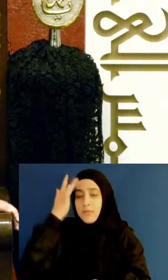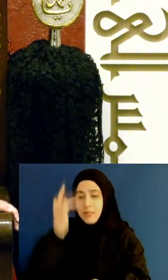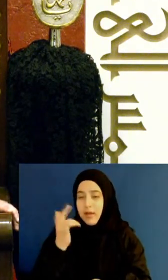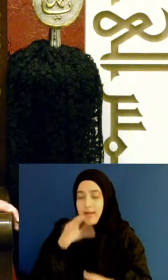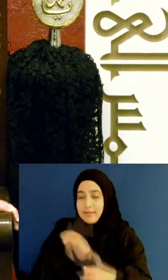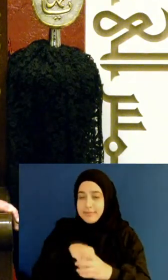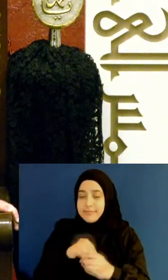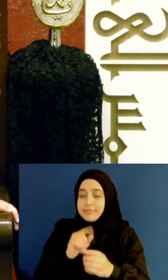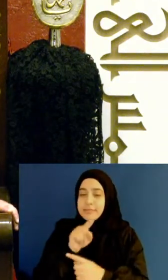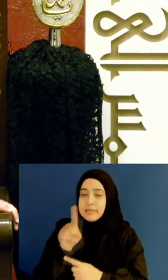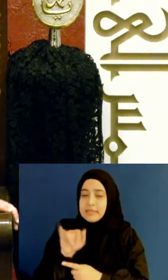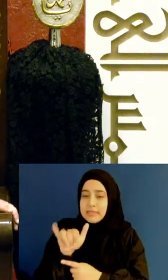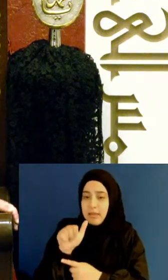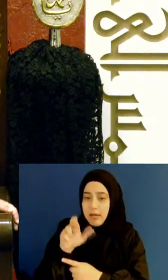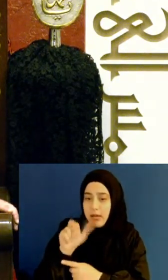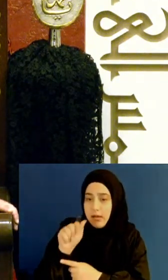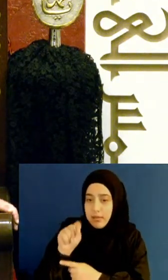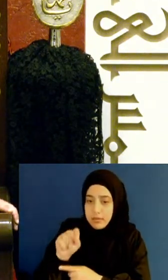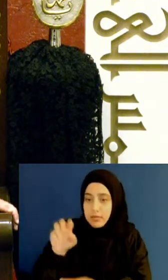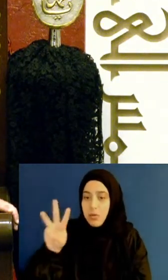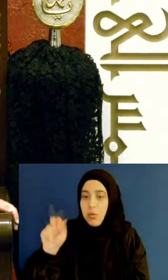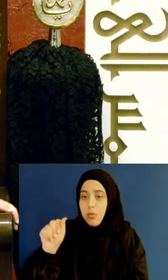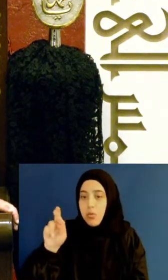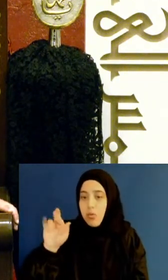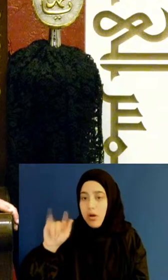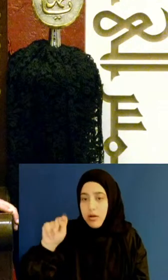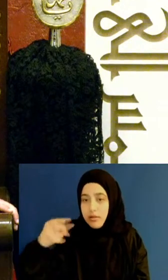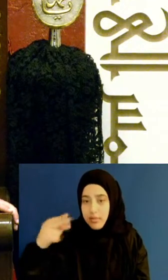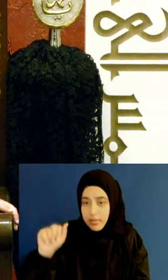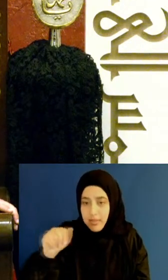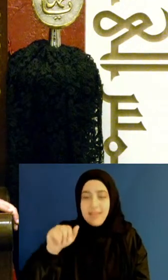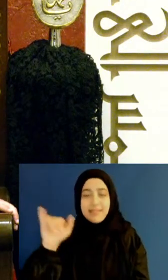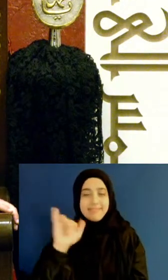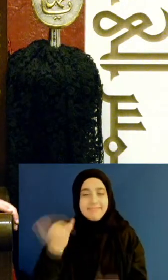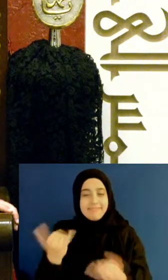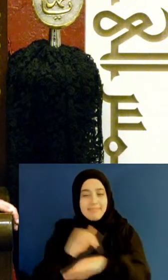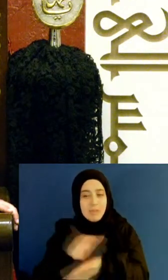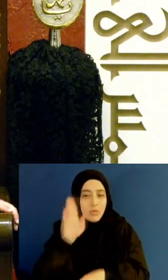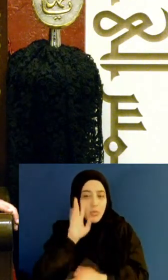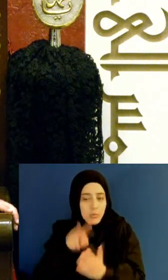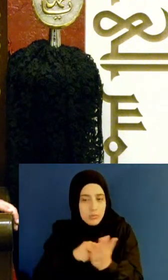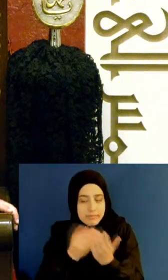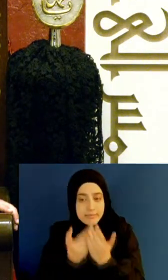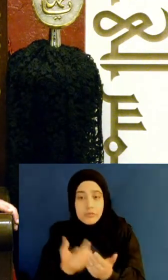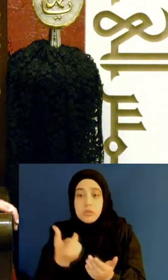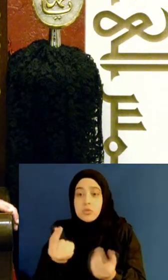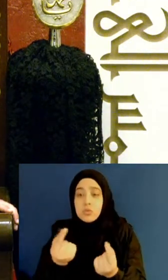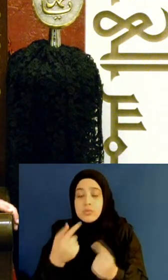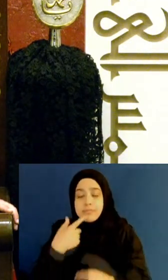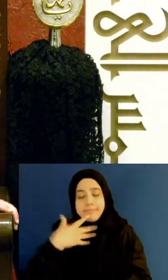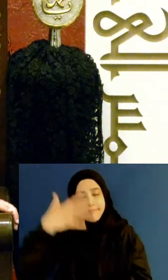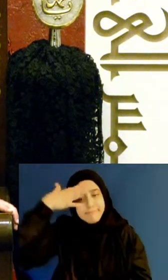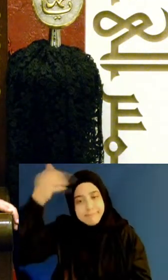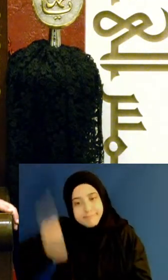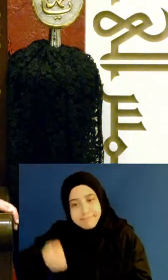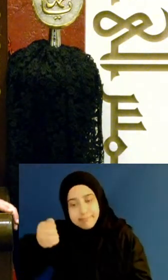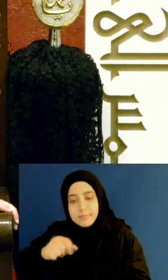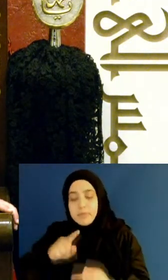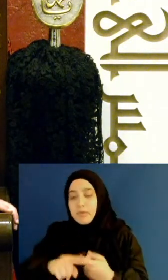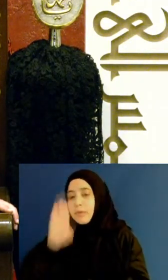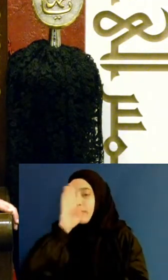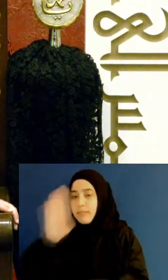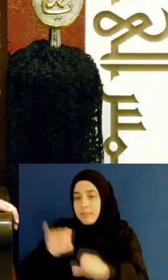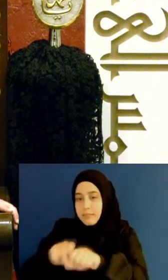recite on a night like this, you refer and you address Imam al-Husayn. You salute Sayyid al-Shuhada